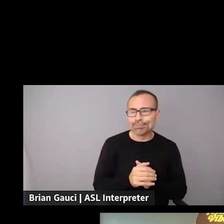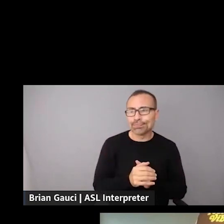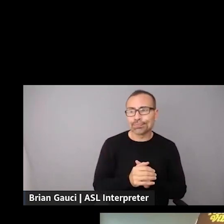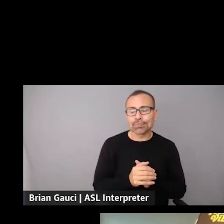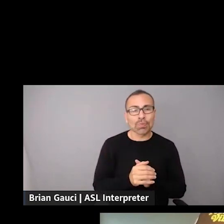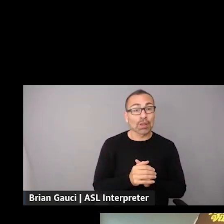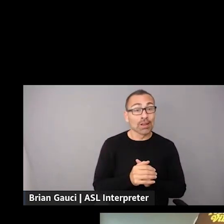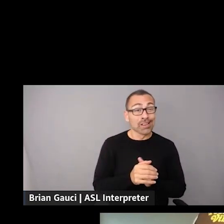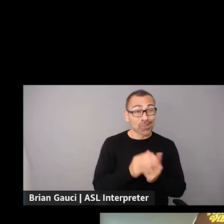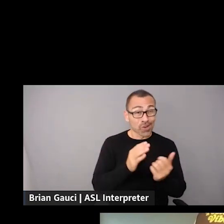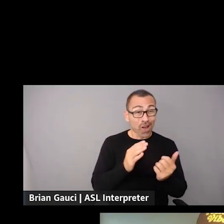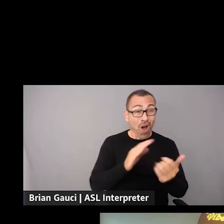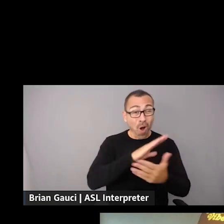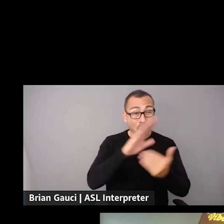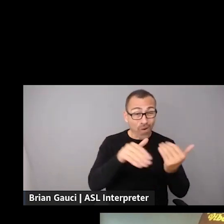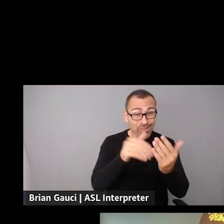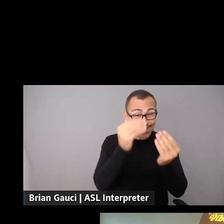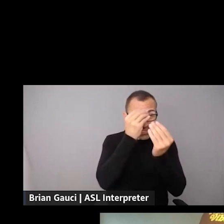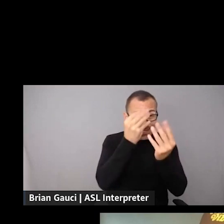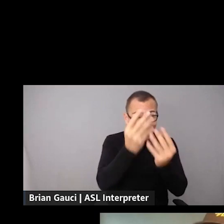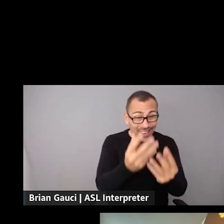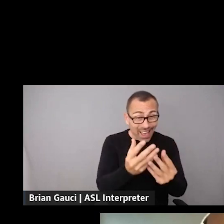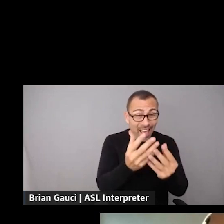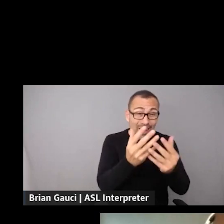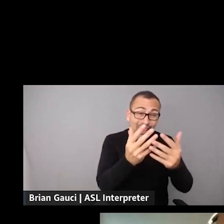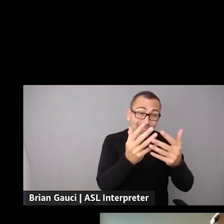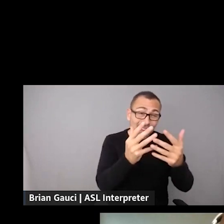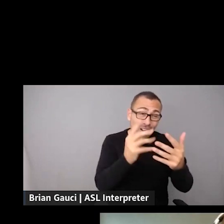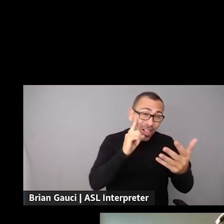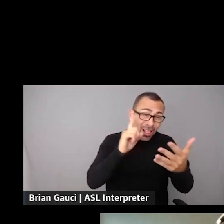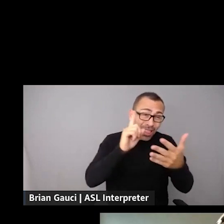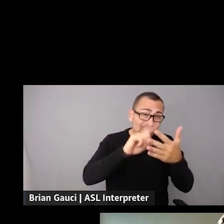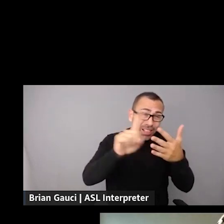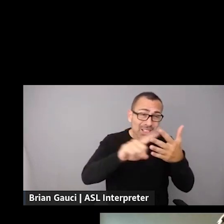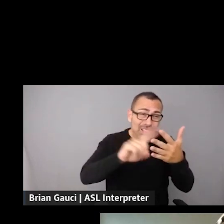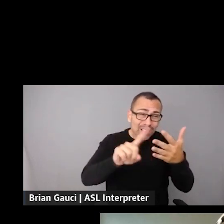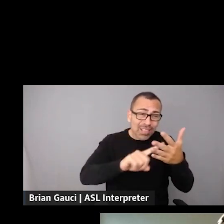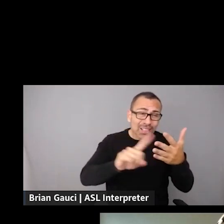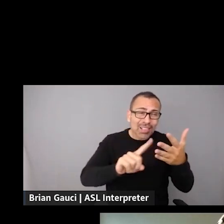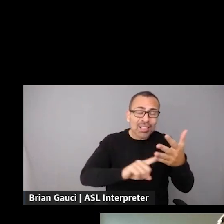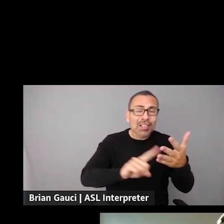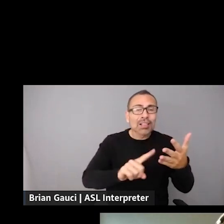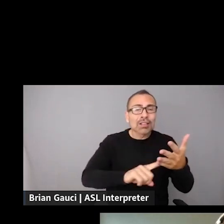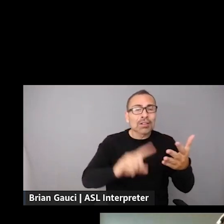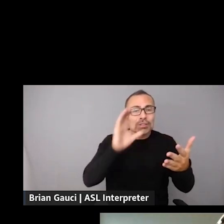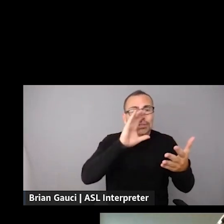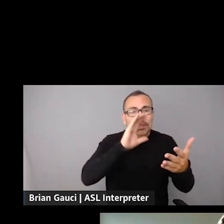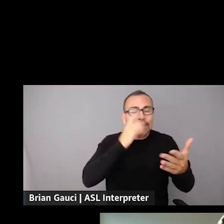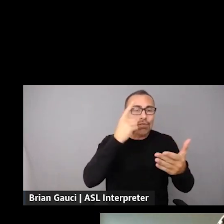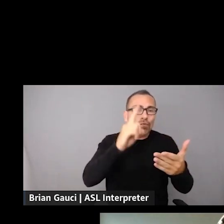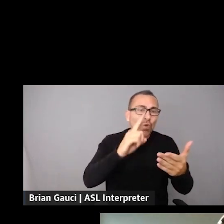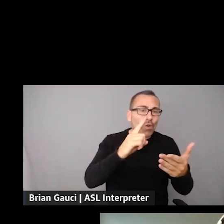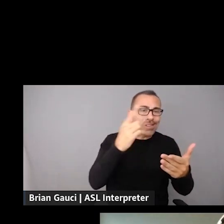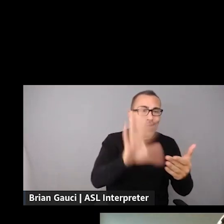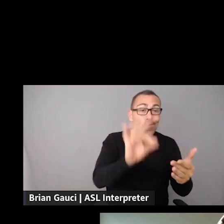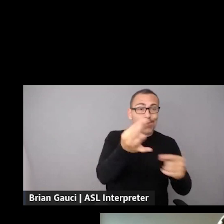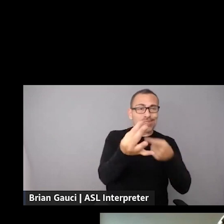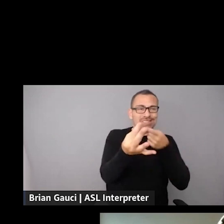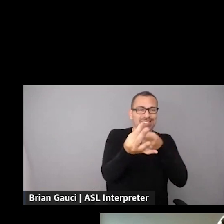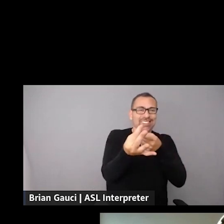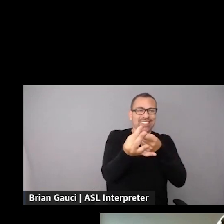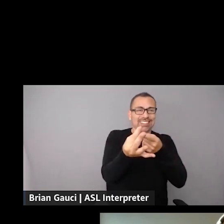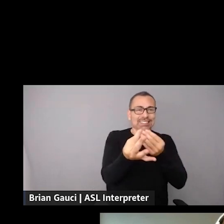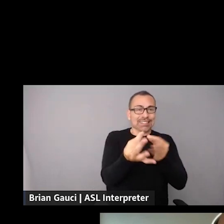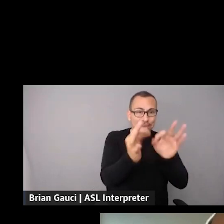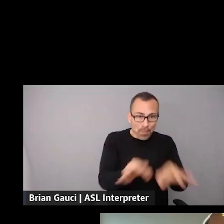mining through all of the piece of data to find that golden nuggets of information that help drive your business. So